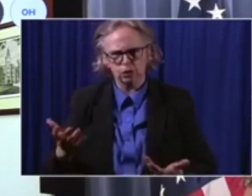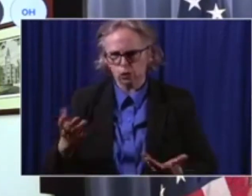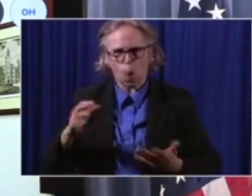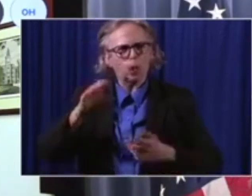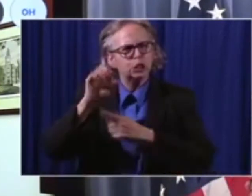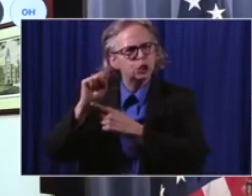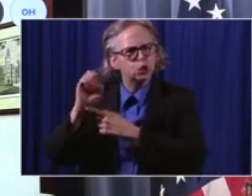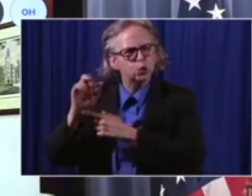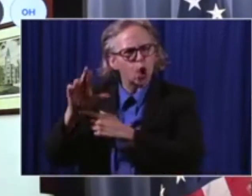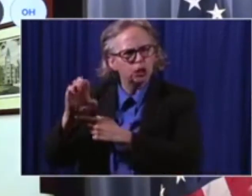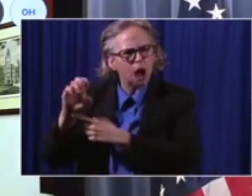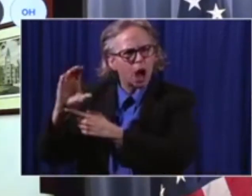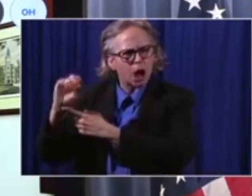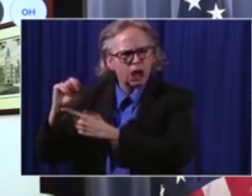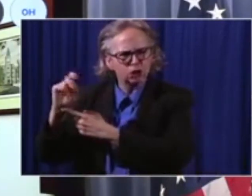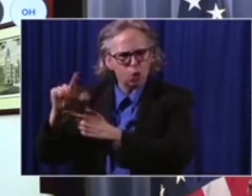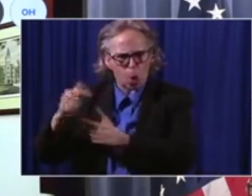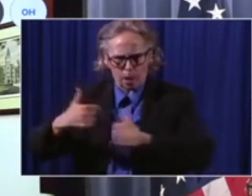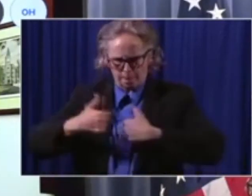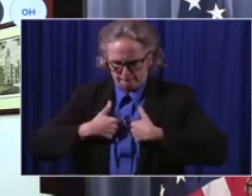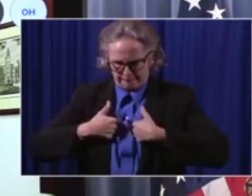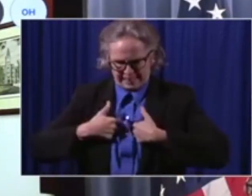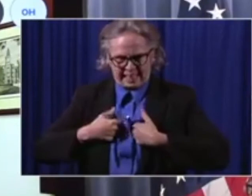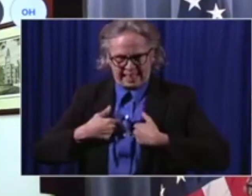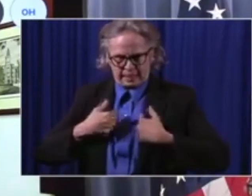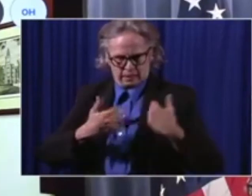you from having others be at risk of